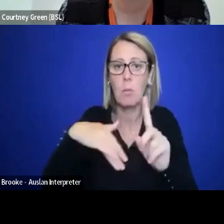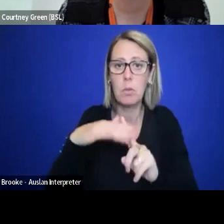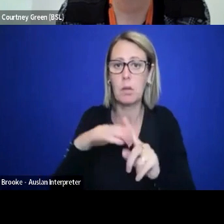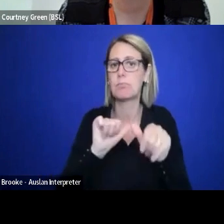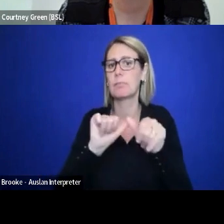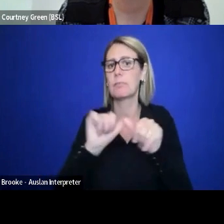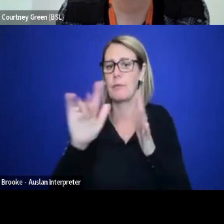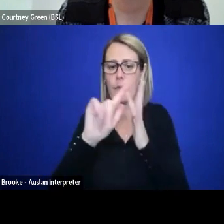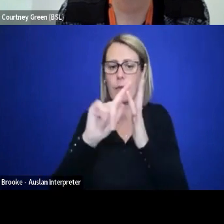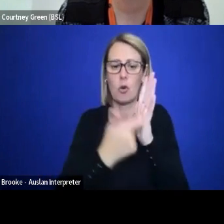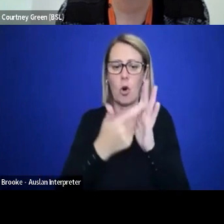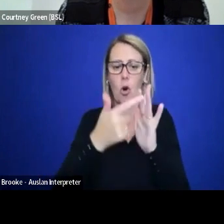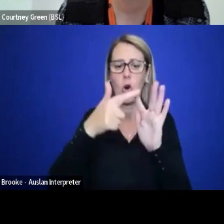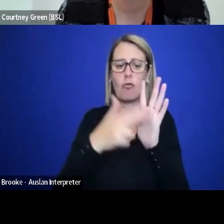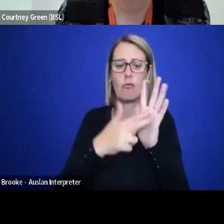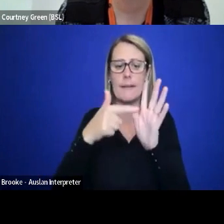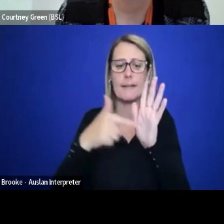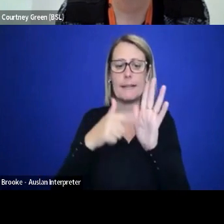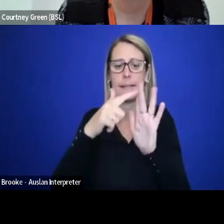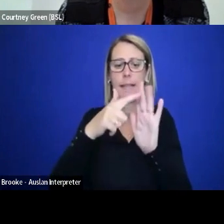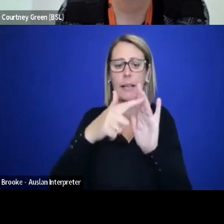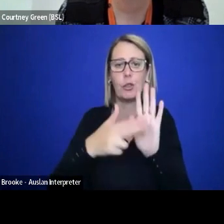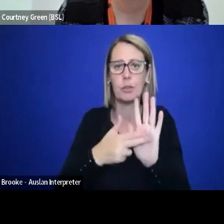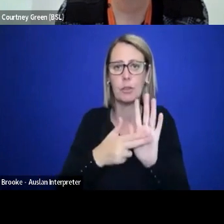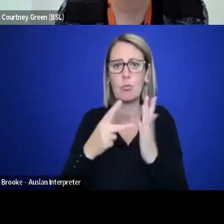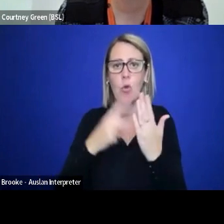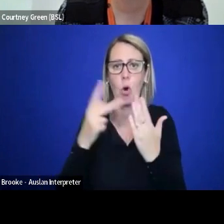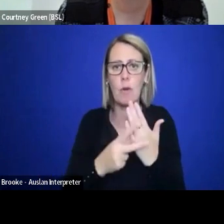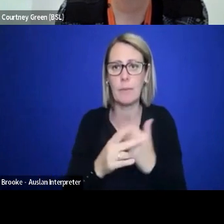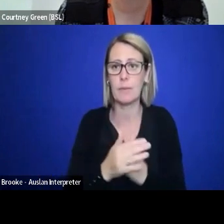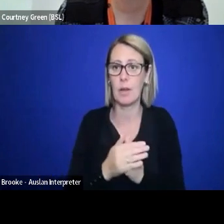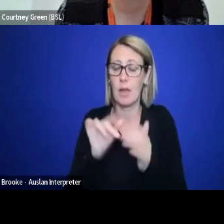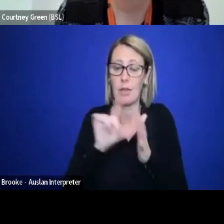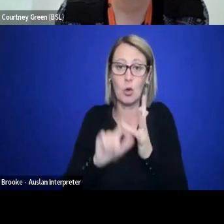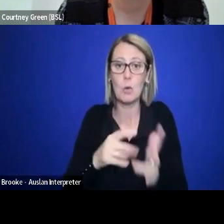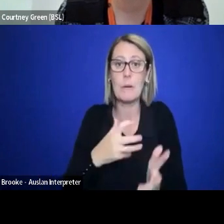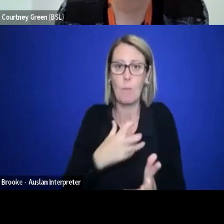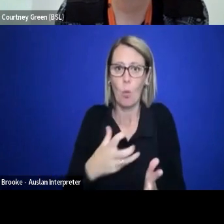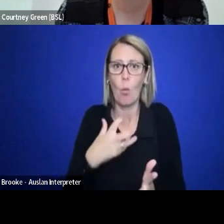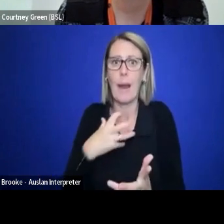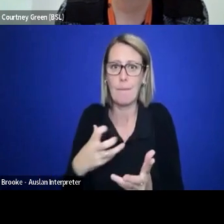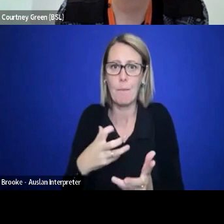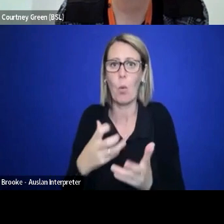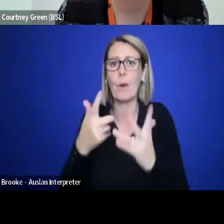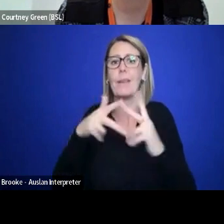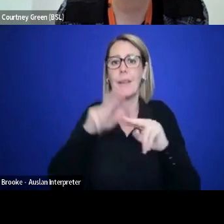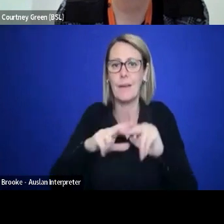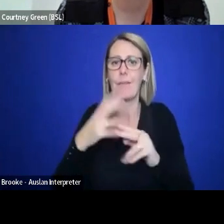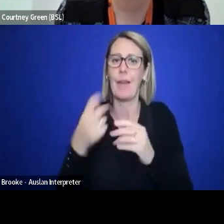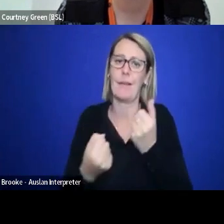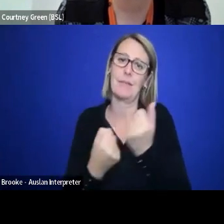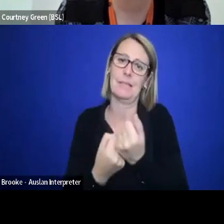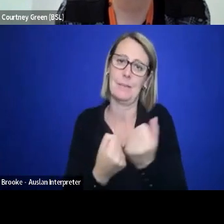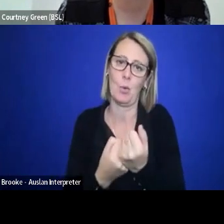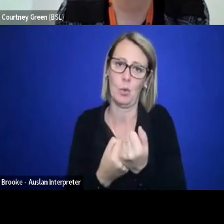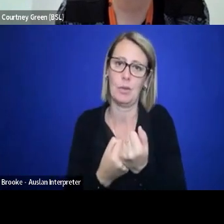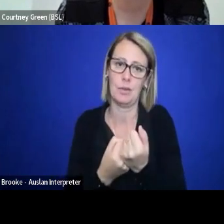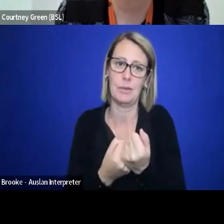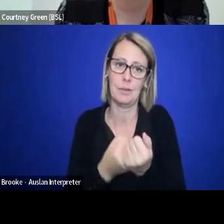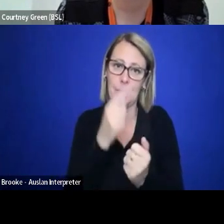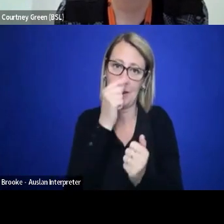orientation programs. And the truth of the matter is they would do more and more of this if they had the support to be able to do